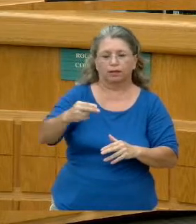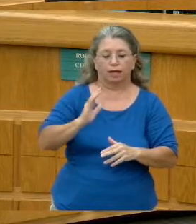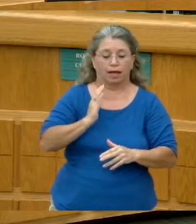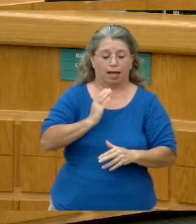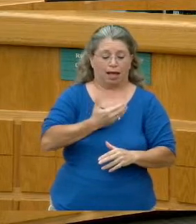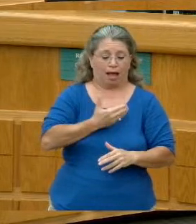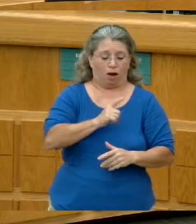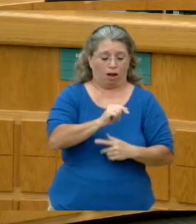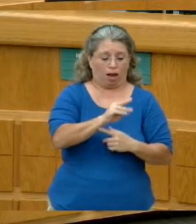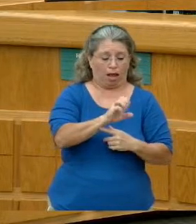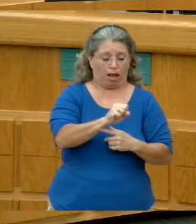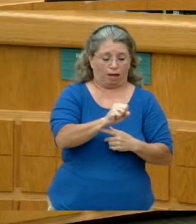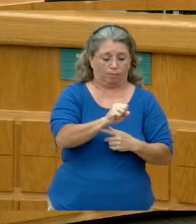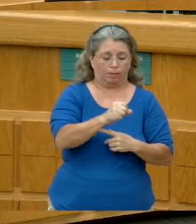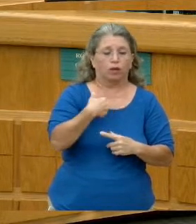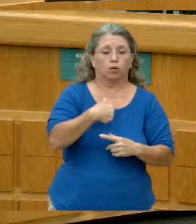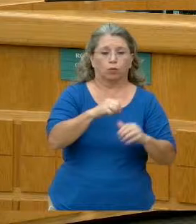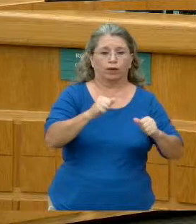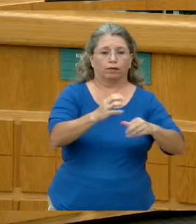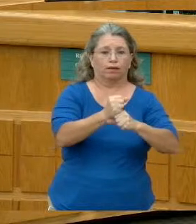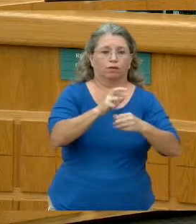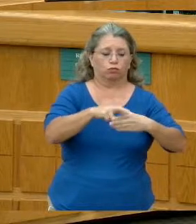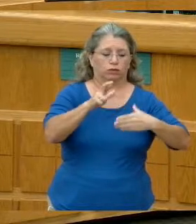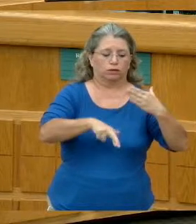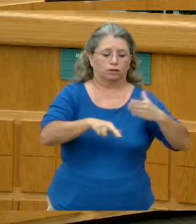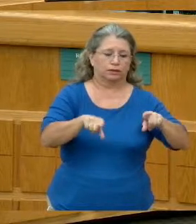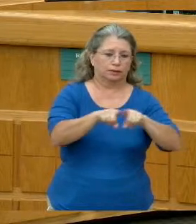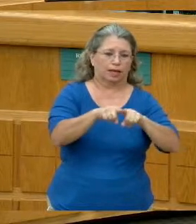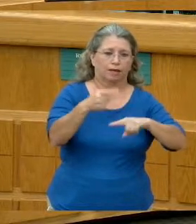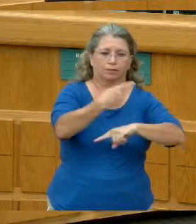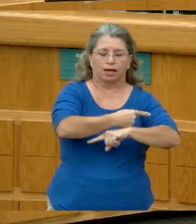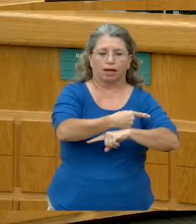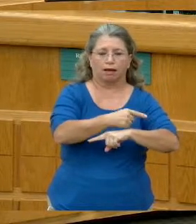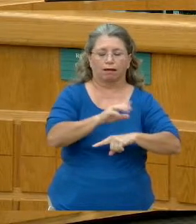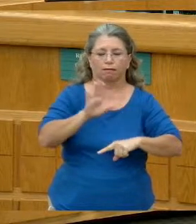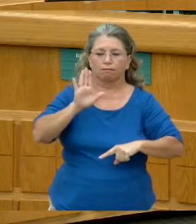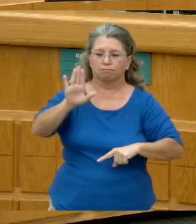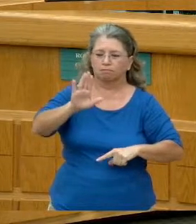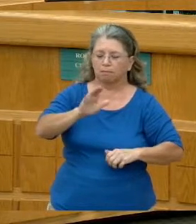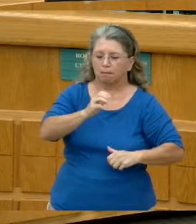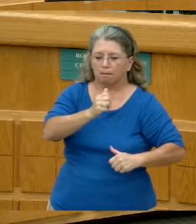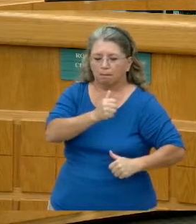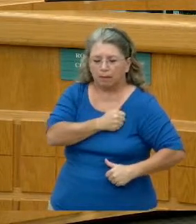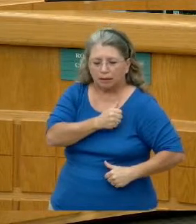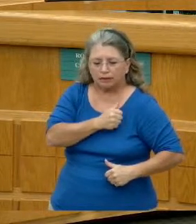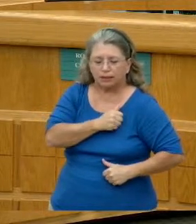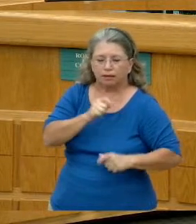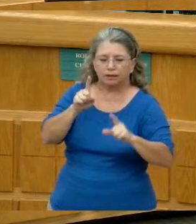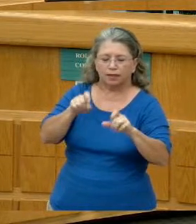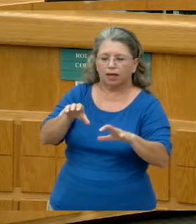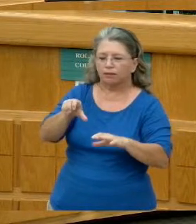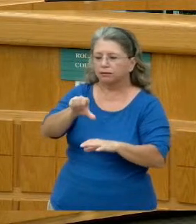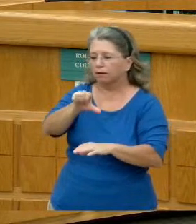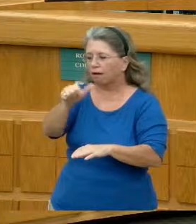we get results the same day. And so the military and other folks, sometimes